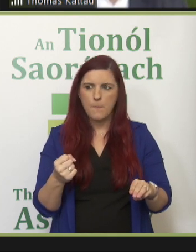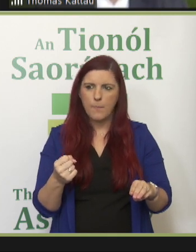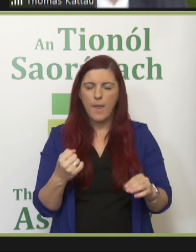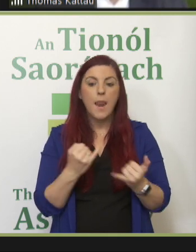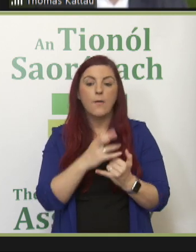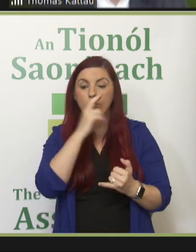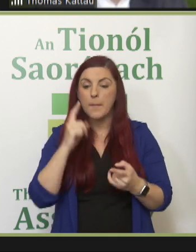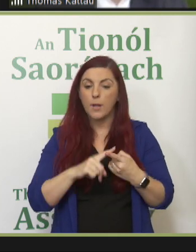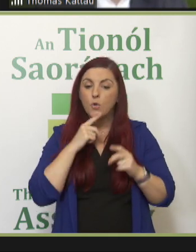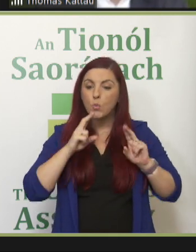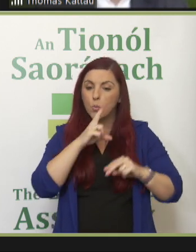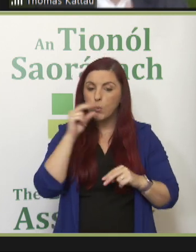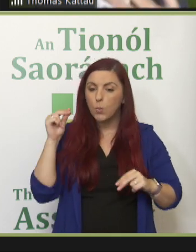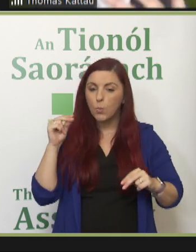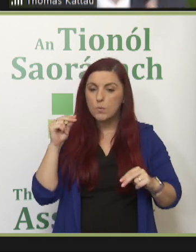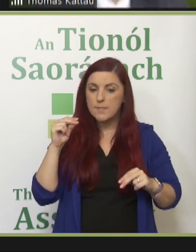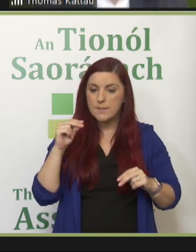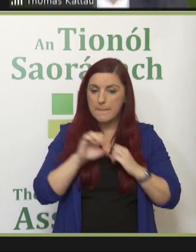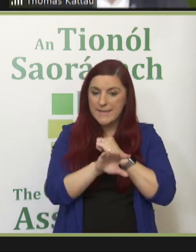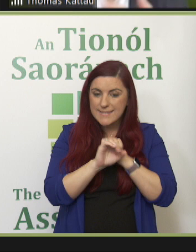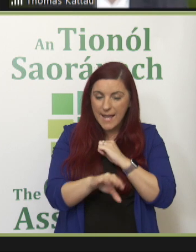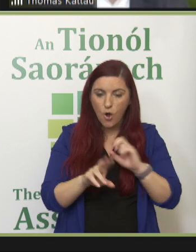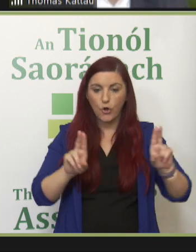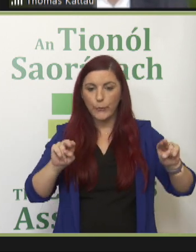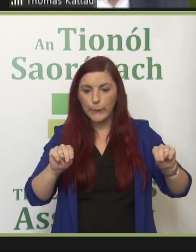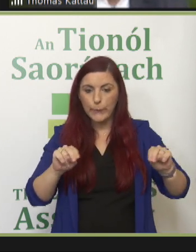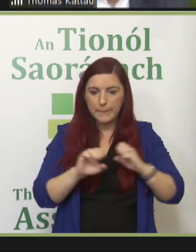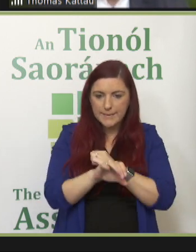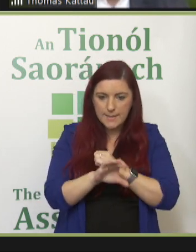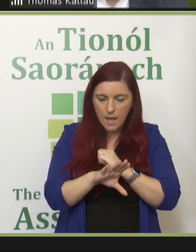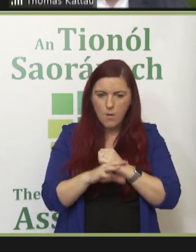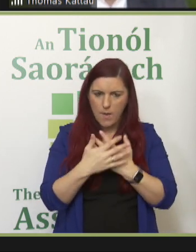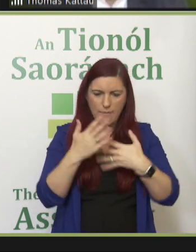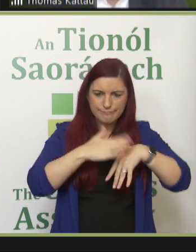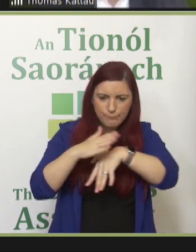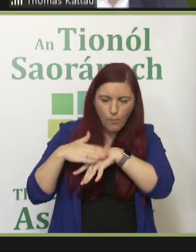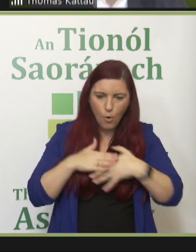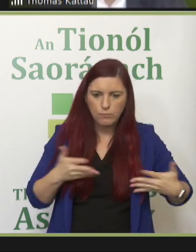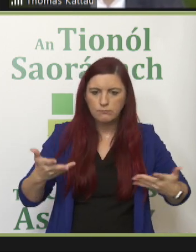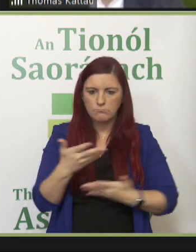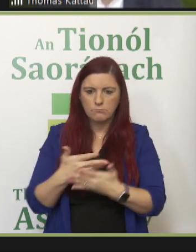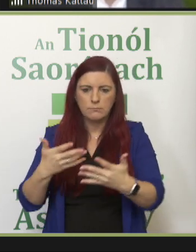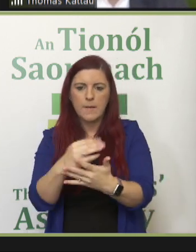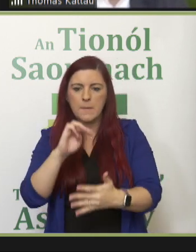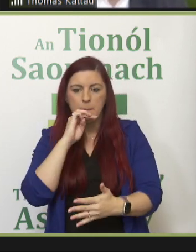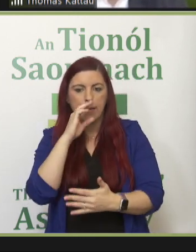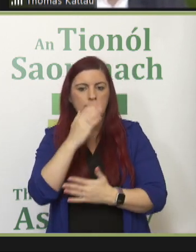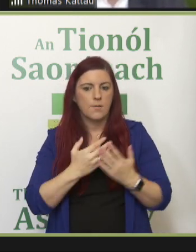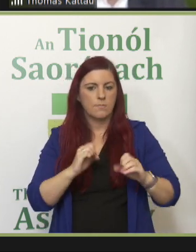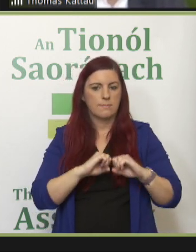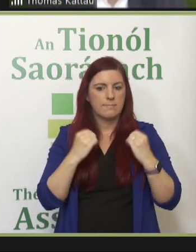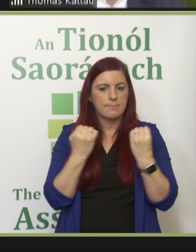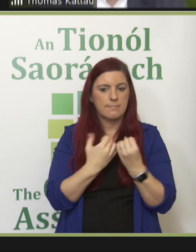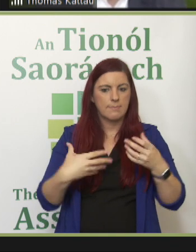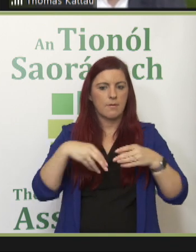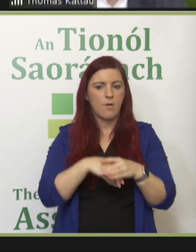of media, a much more wider range to engage in conversations. And this means civil society could engage in the